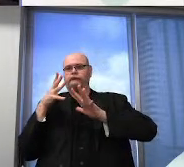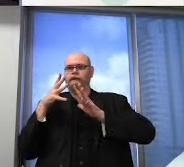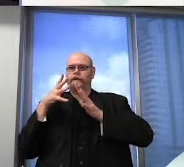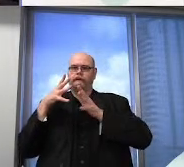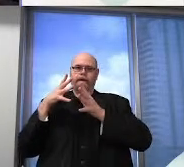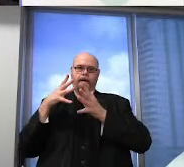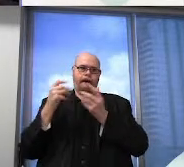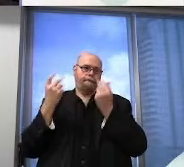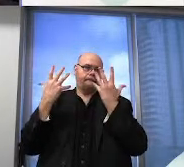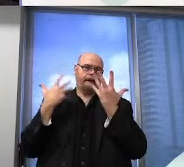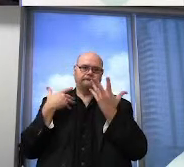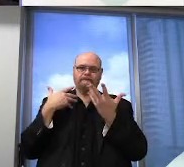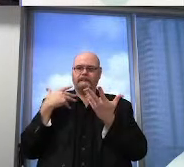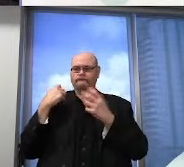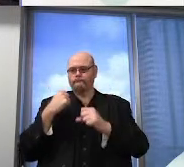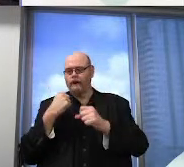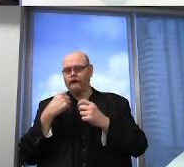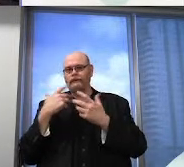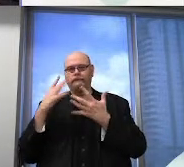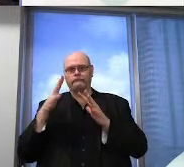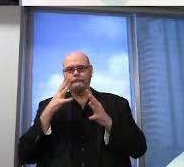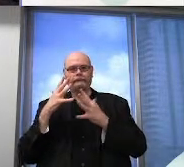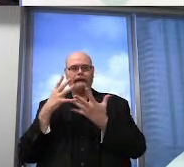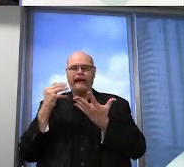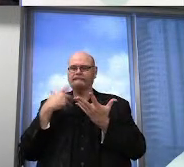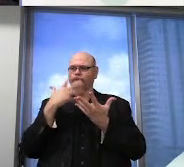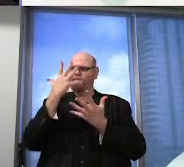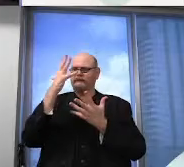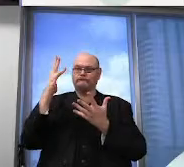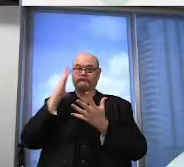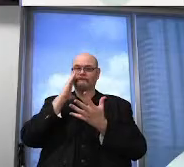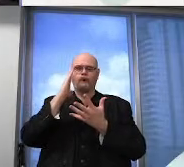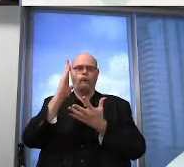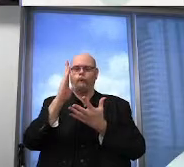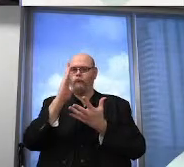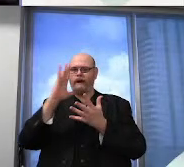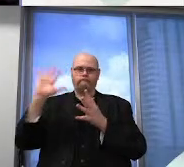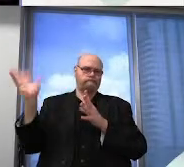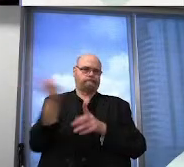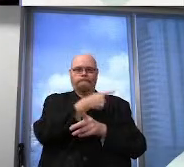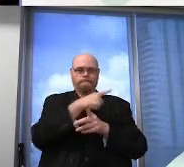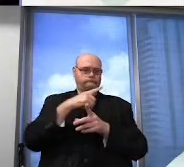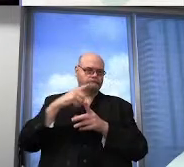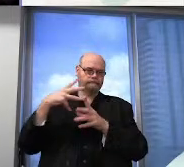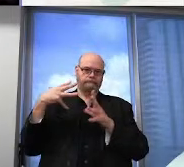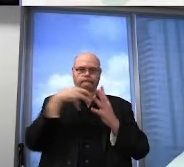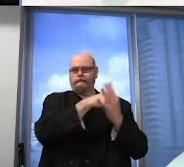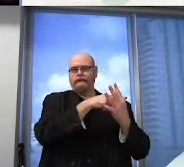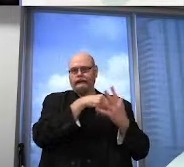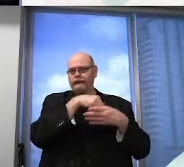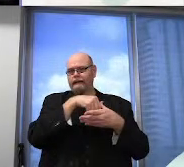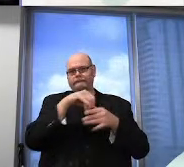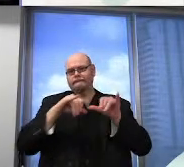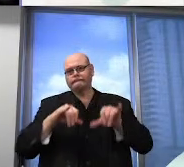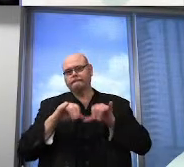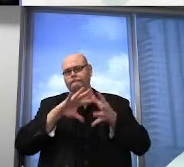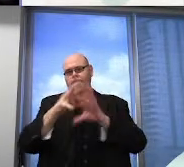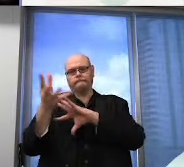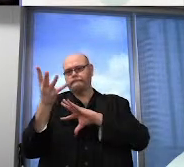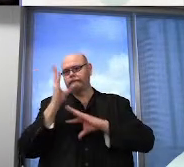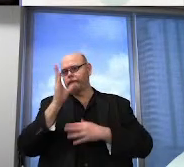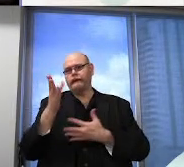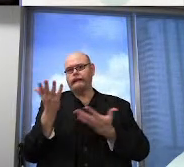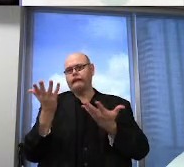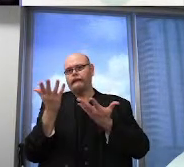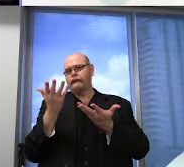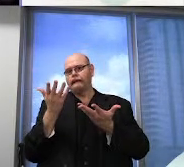system can handle. You are going to get vegetation from off right-of-ways damaging the system.